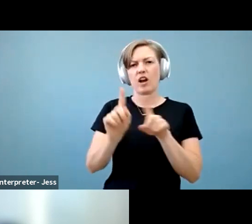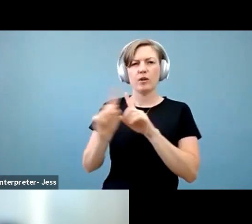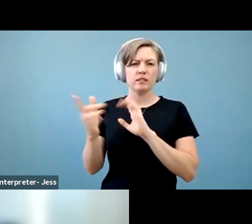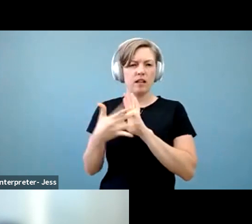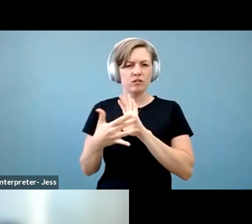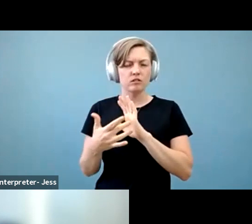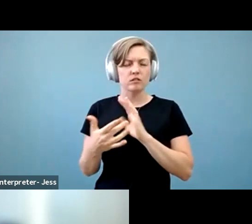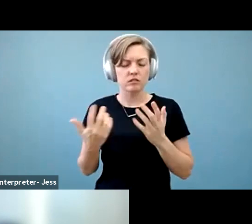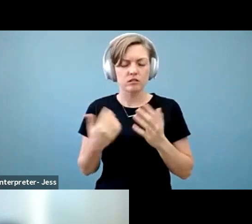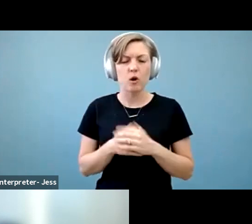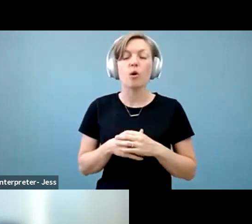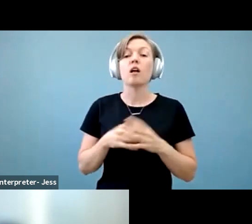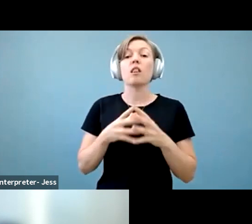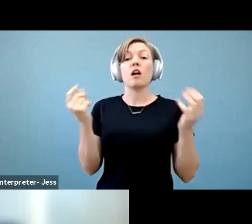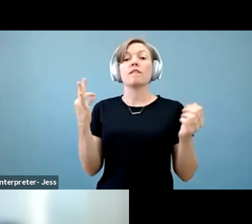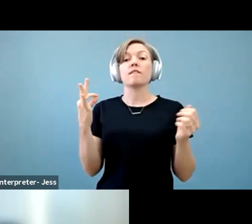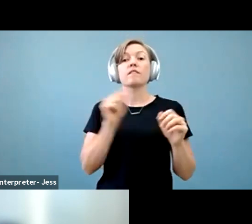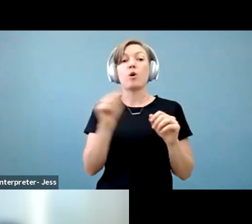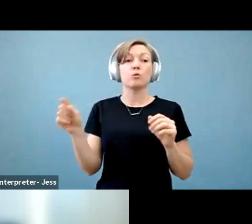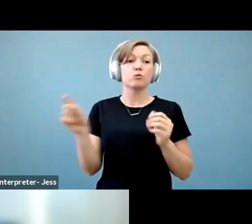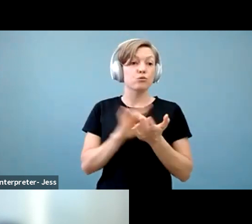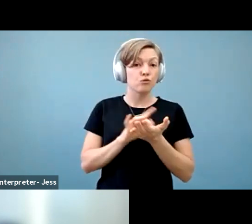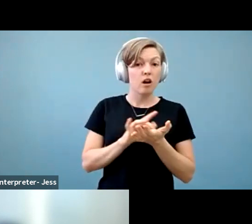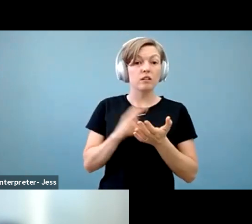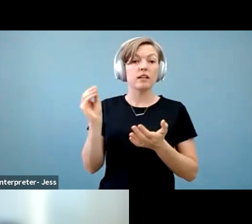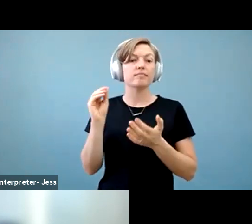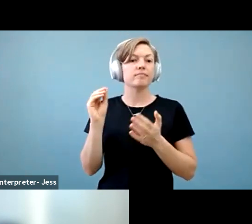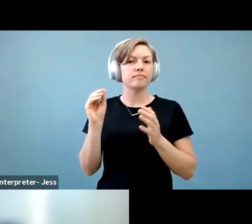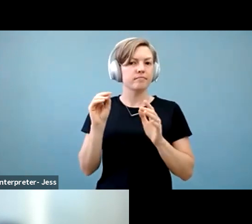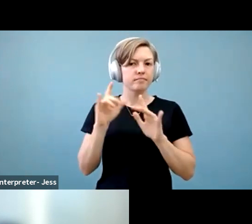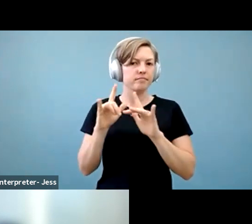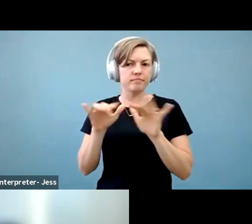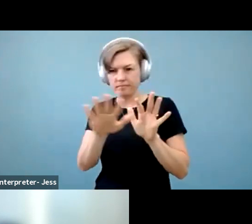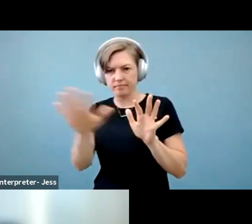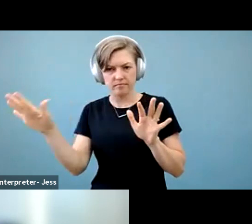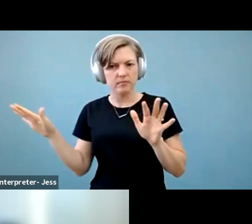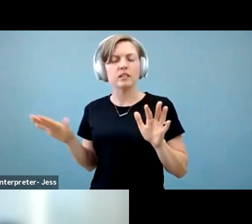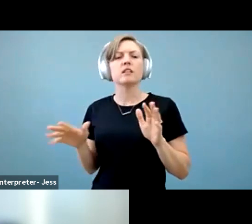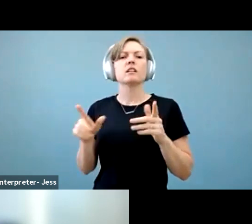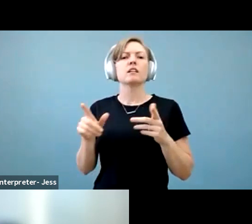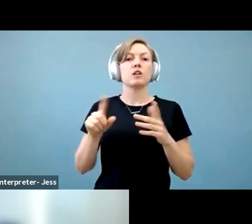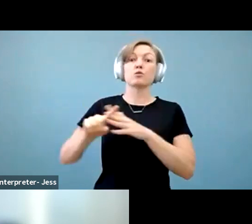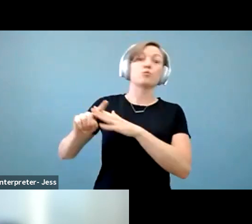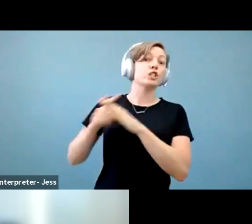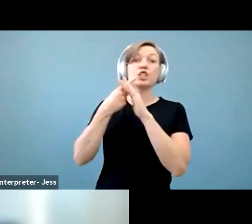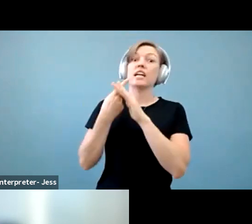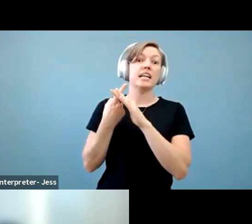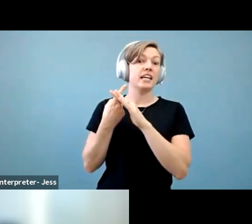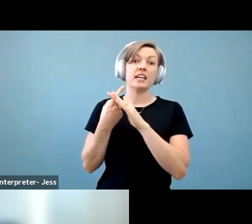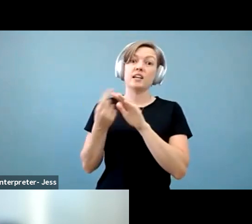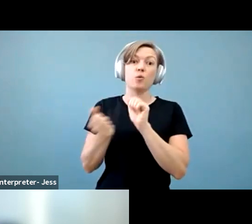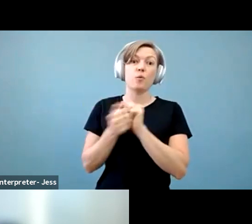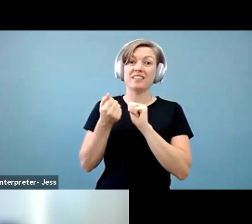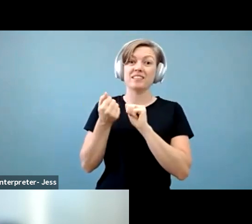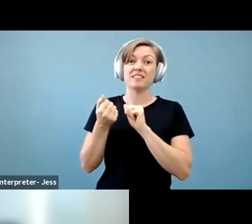technologies, right? A lot of these drugs and so on and so forth are, originating with federal grant